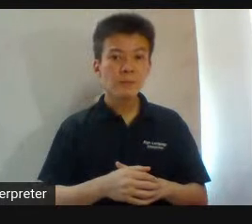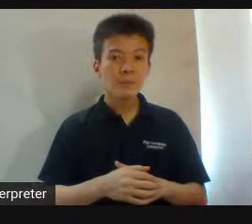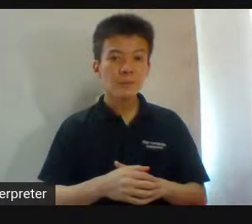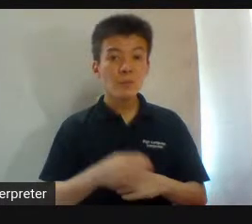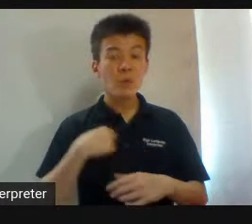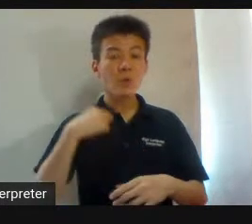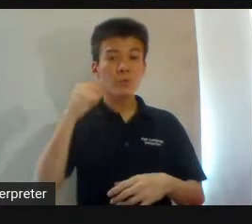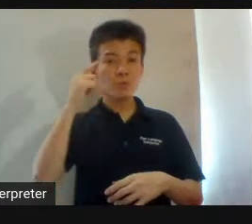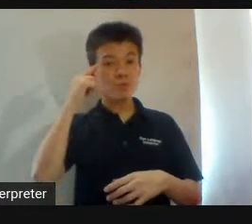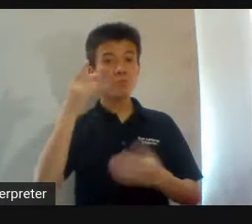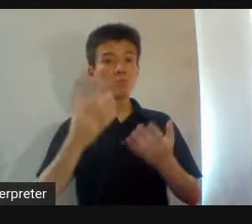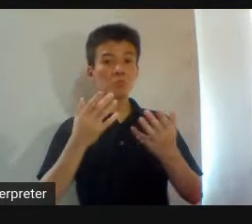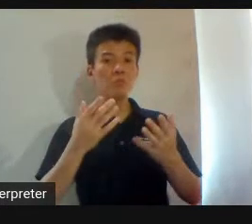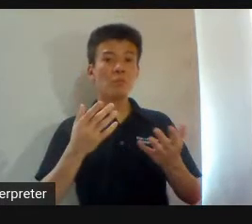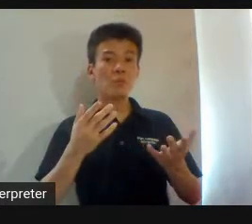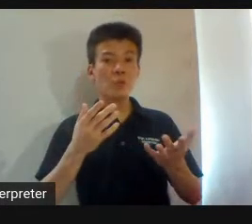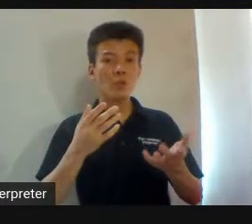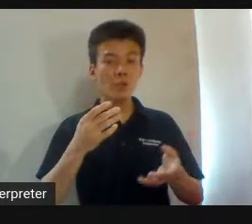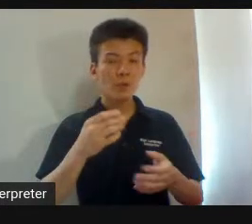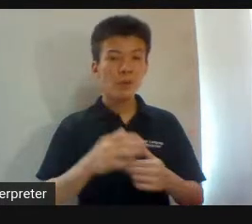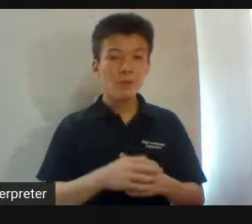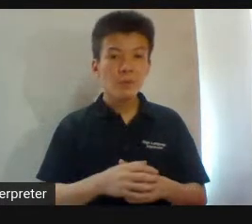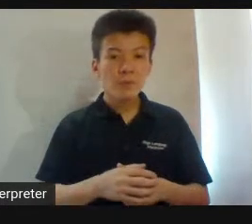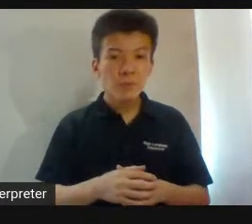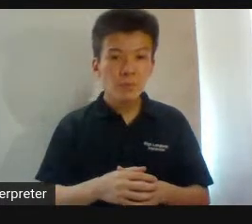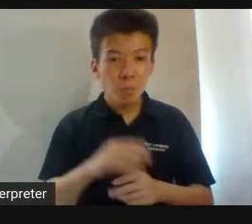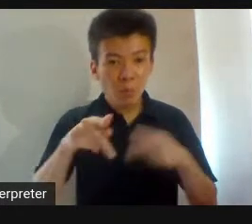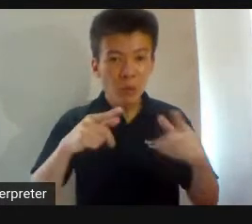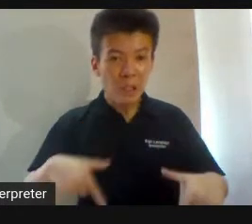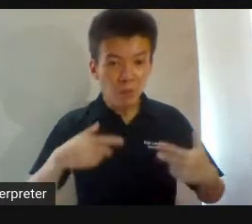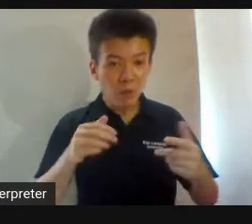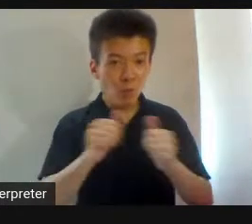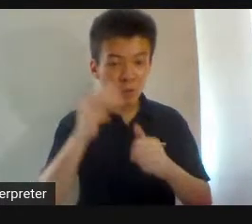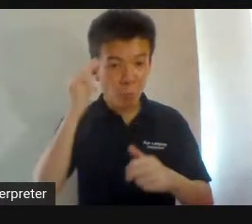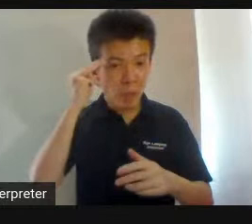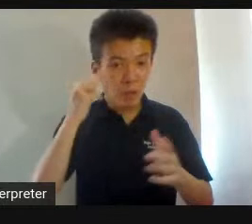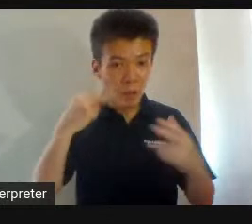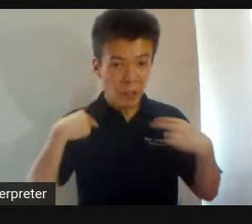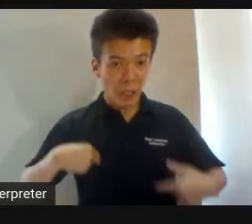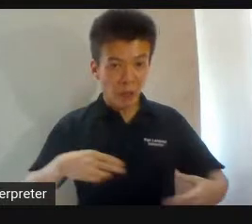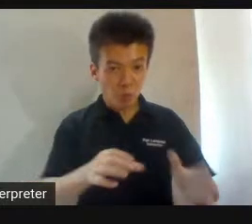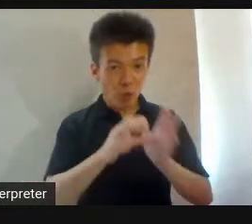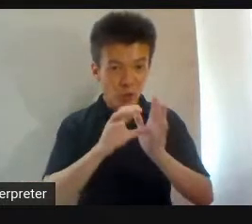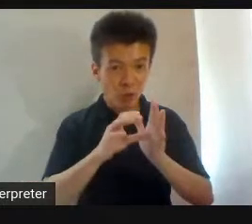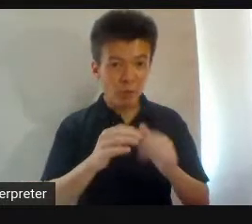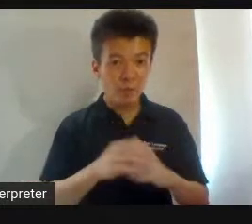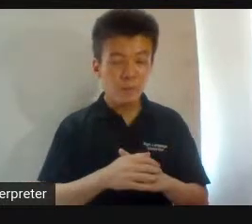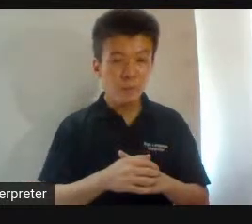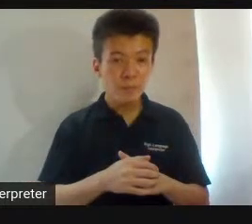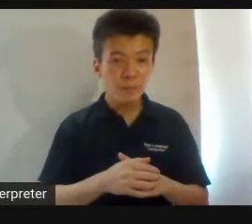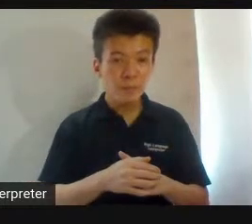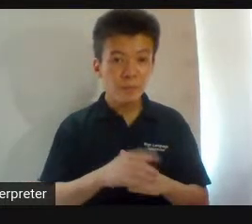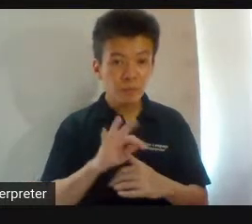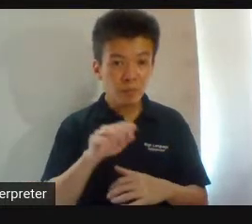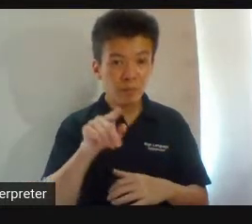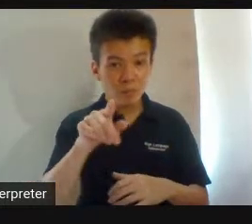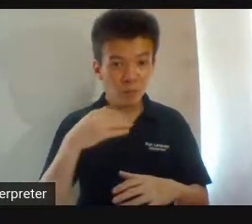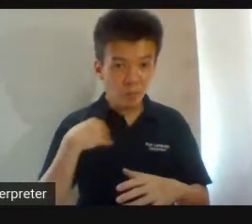And I think it maybe, hopefully that covers, you know, people living with a mental health conditioning as well, because, you know, if you've